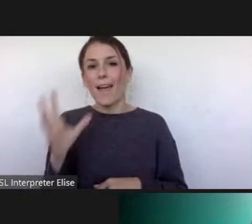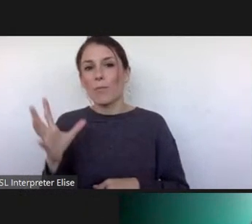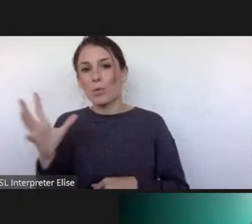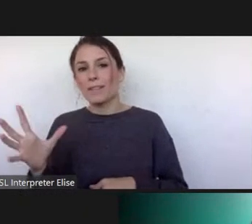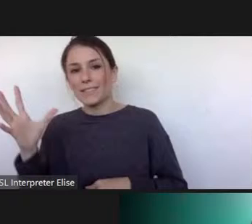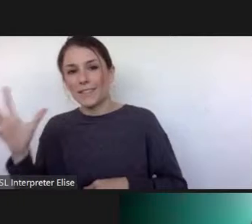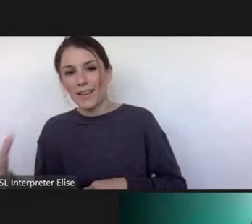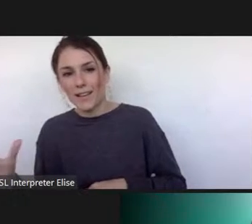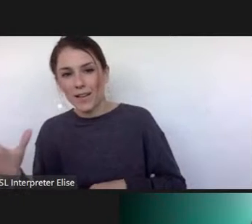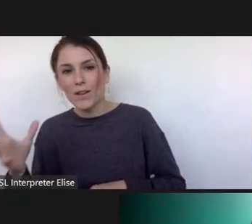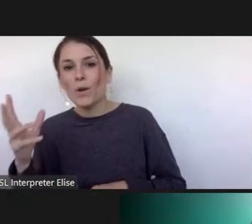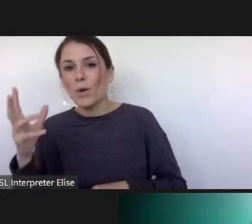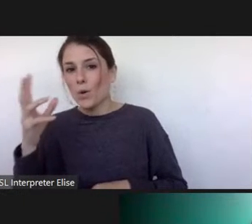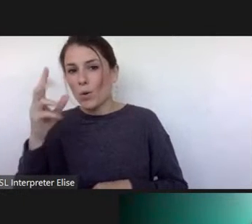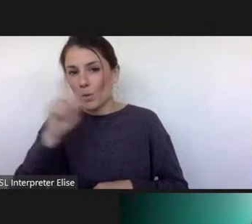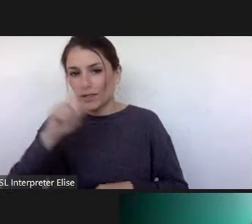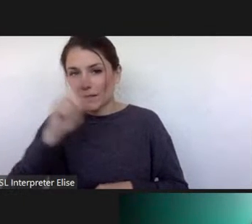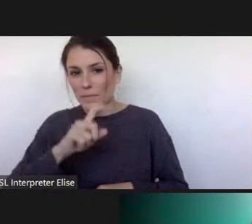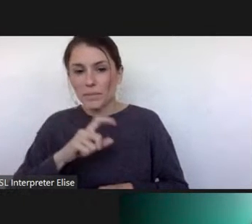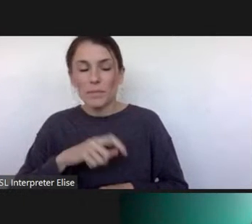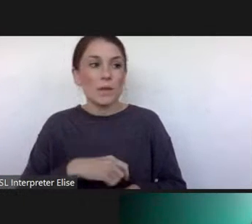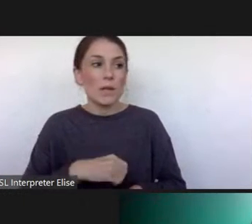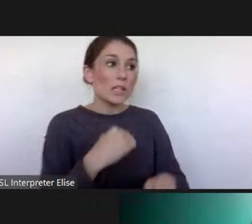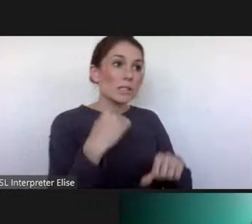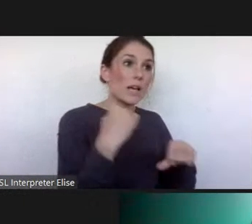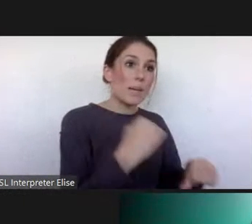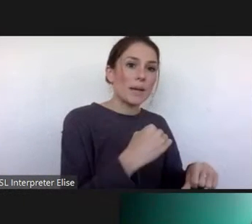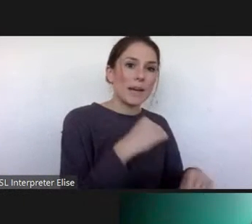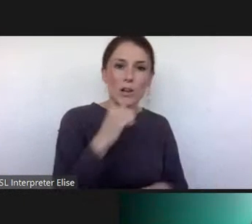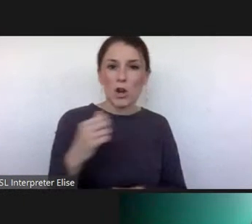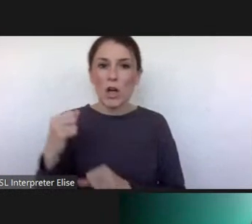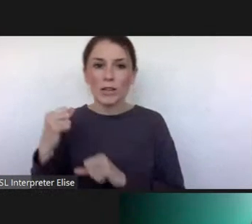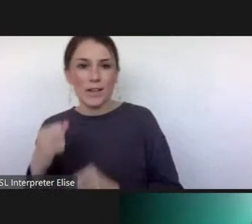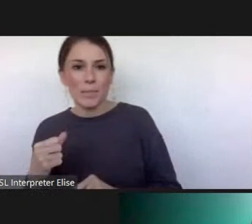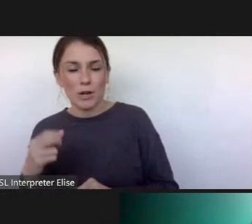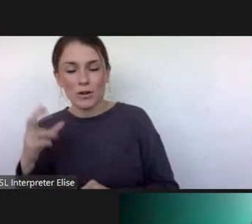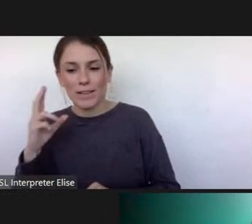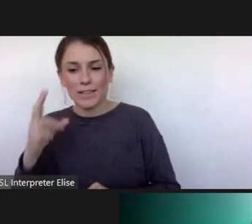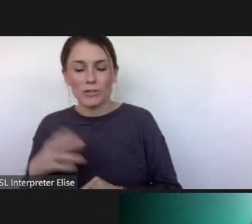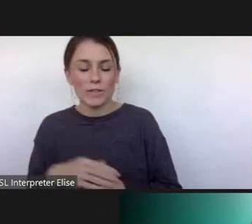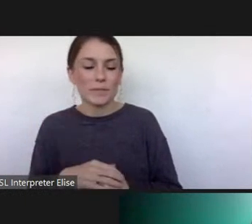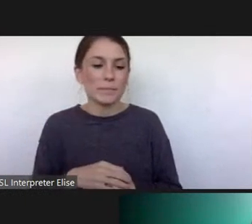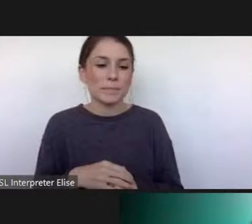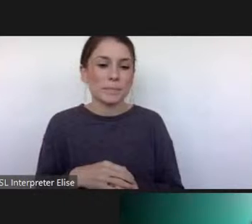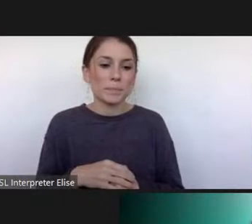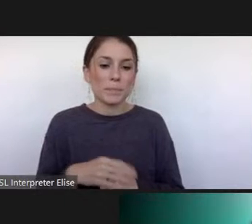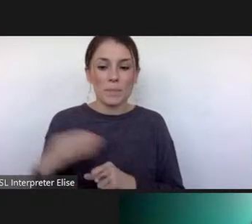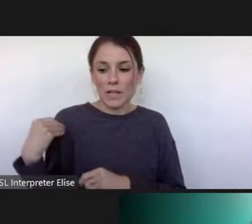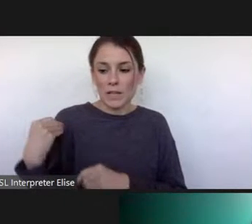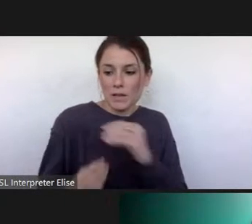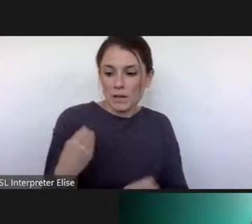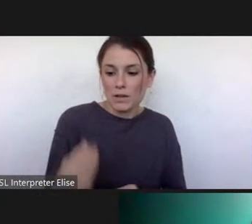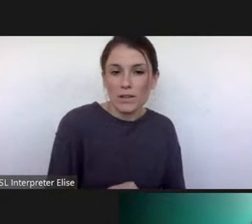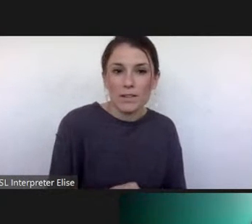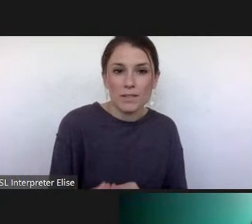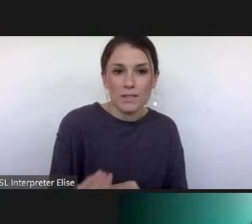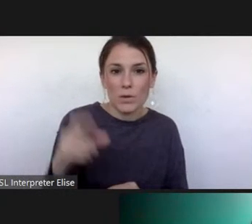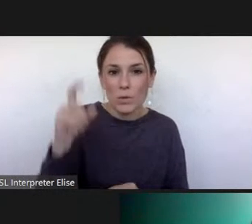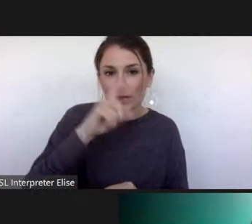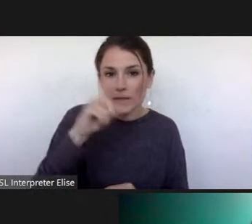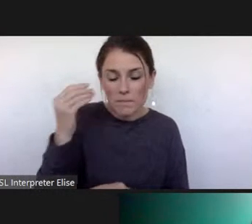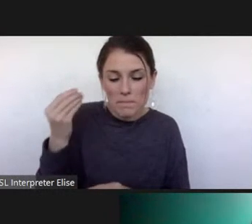non-dominant and non-dominating histories, intergenerational insights. It can introduce new